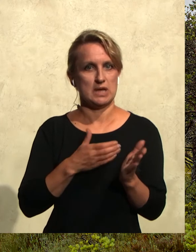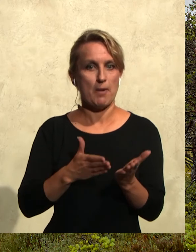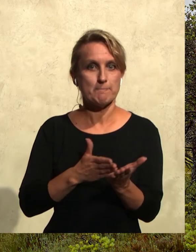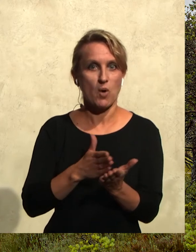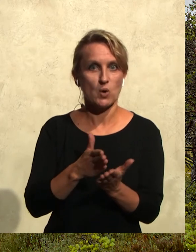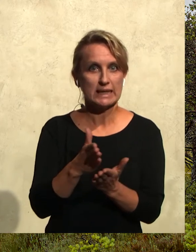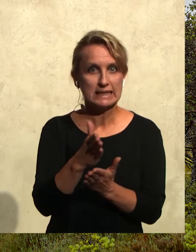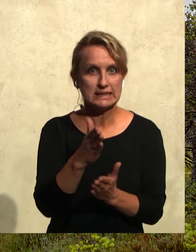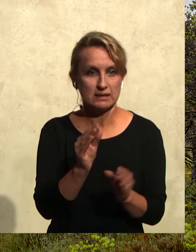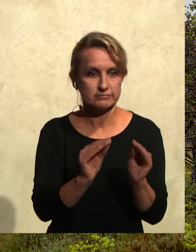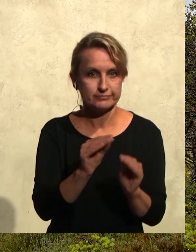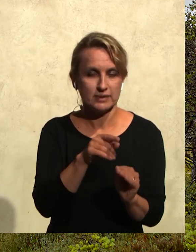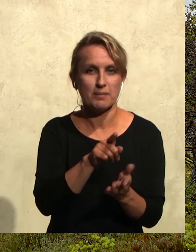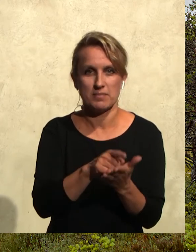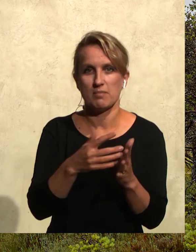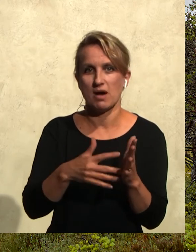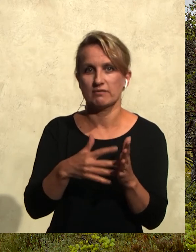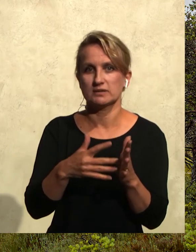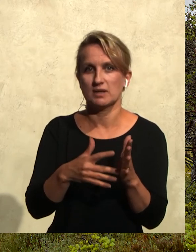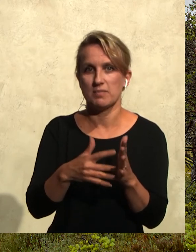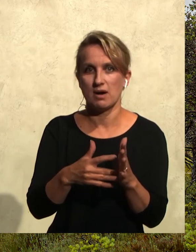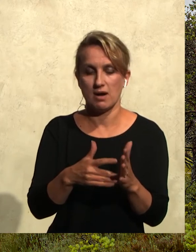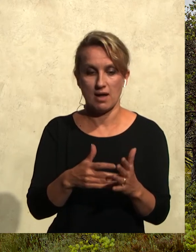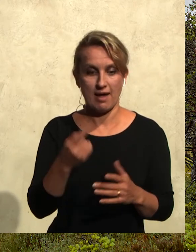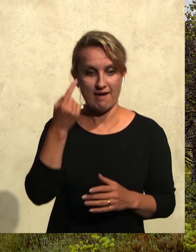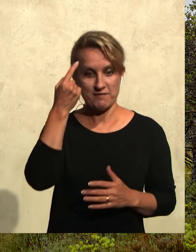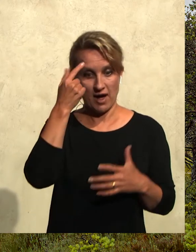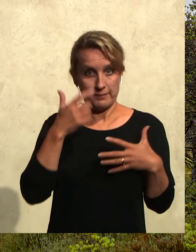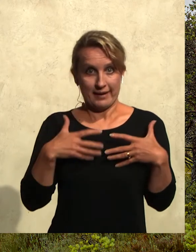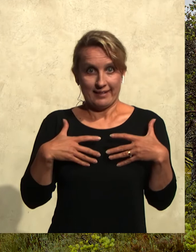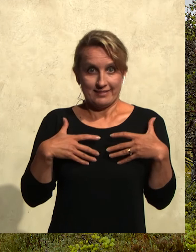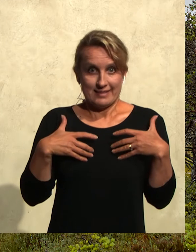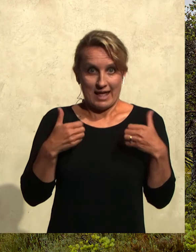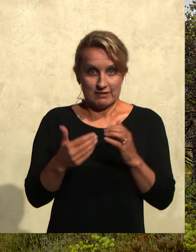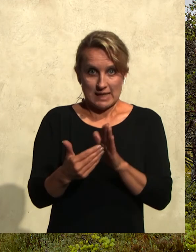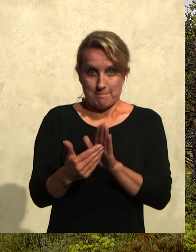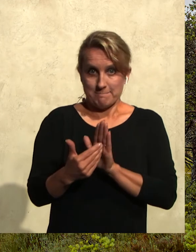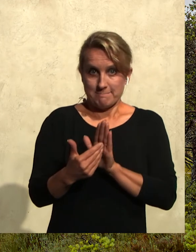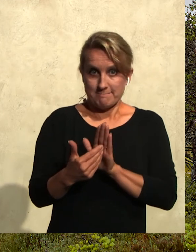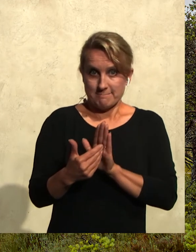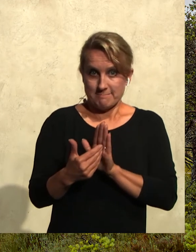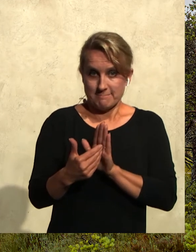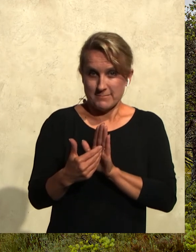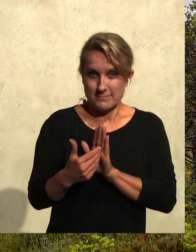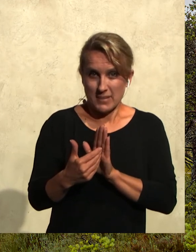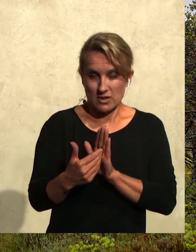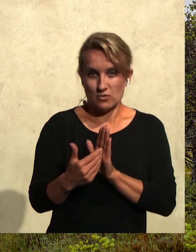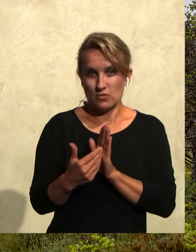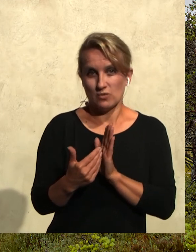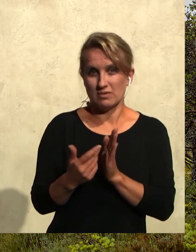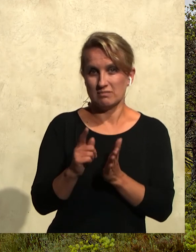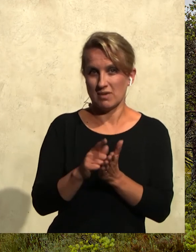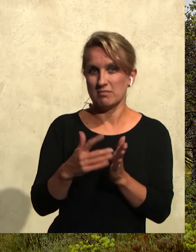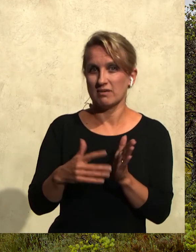underlying determinants of mental health, which are partly, coalesced around people with